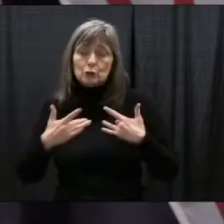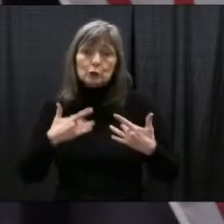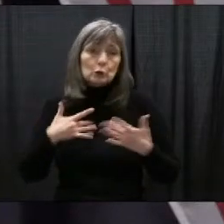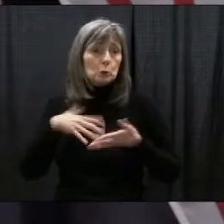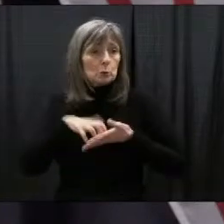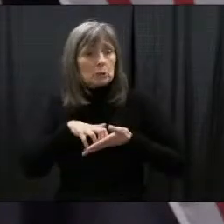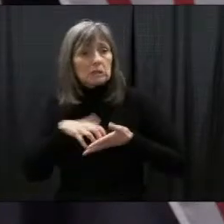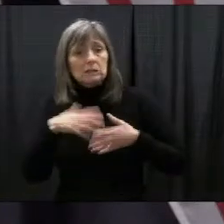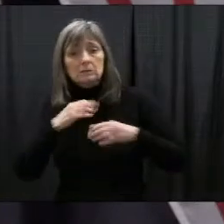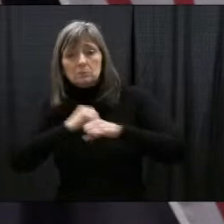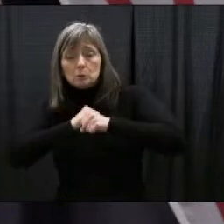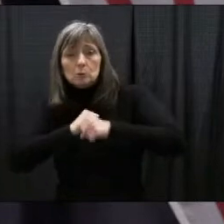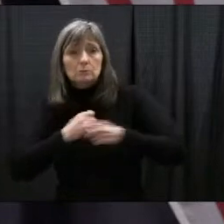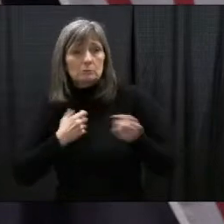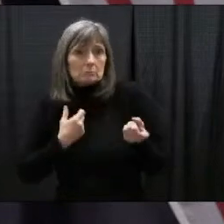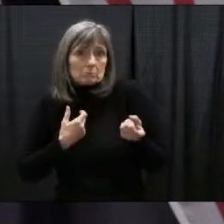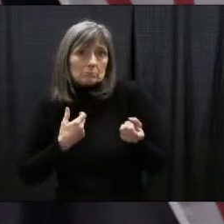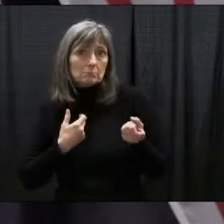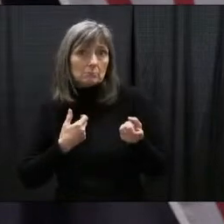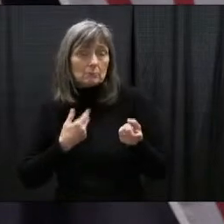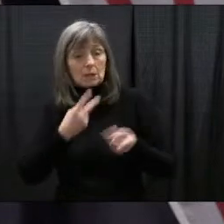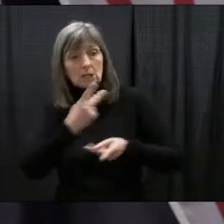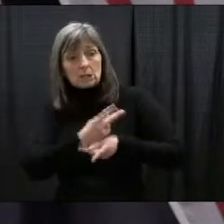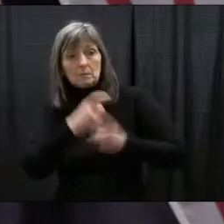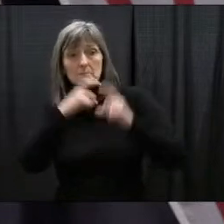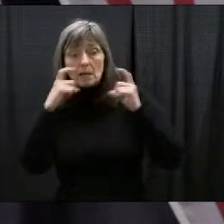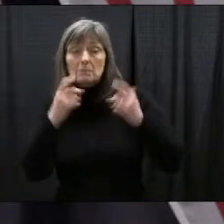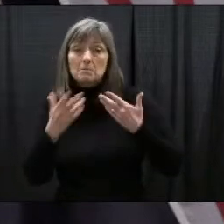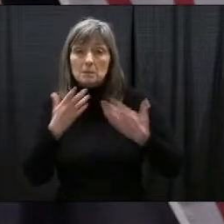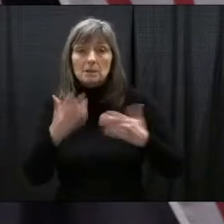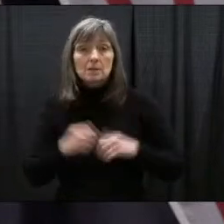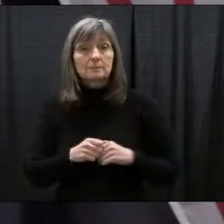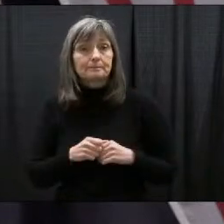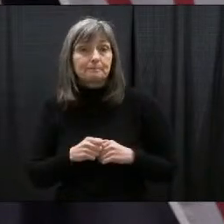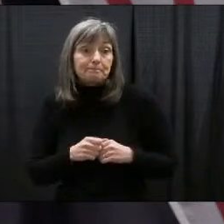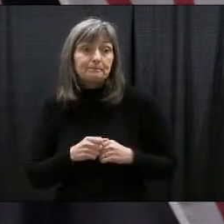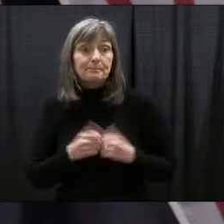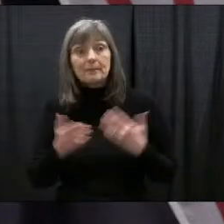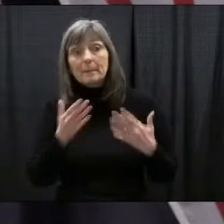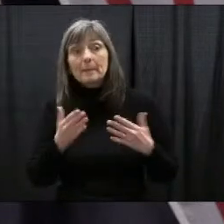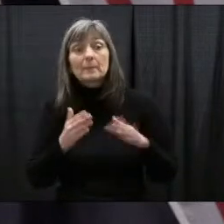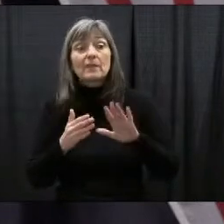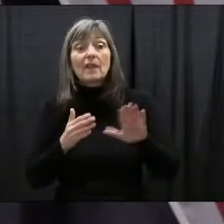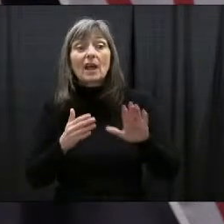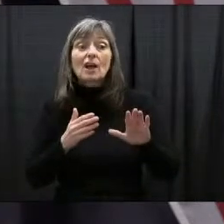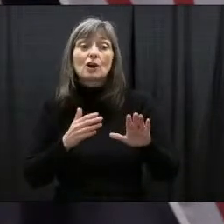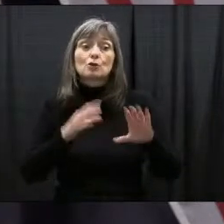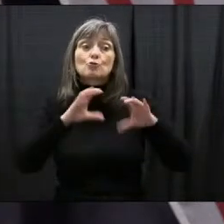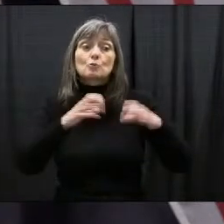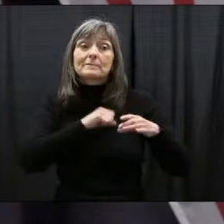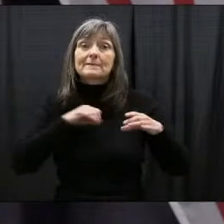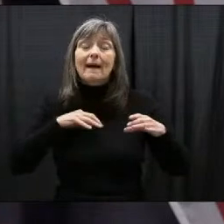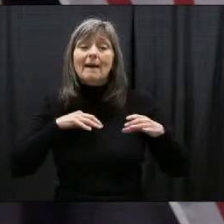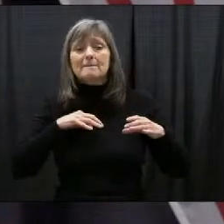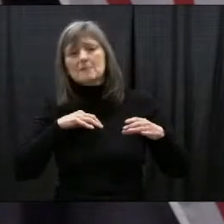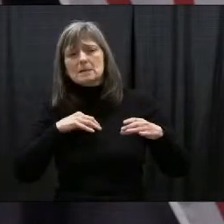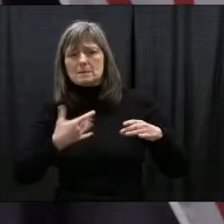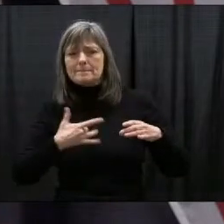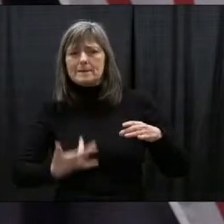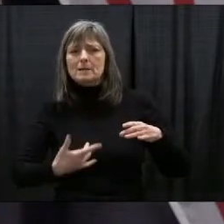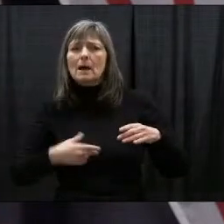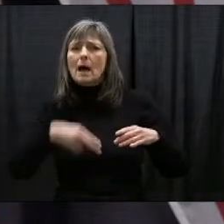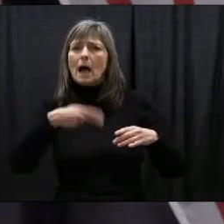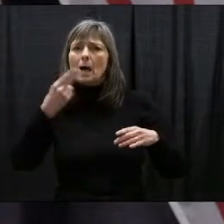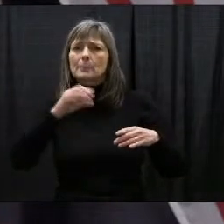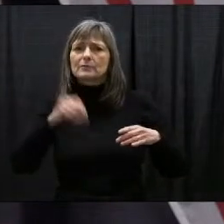concerns. There may be, they may have a greater than average older population that they want to